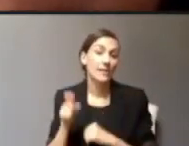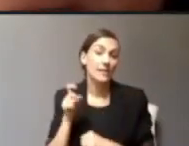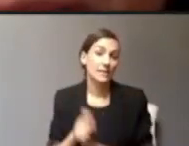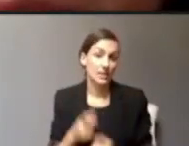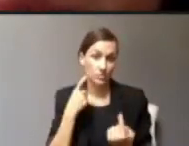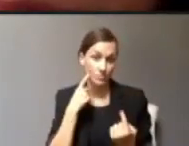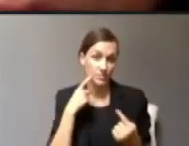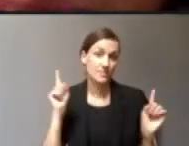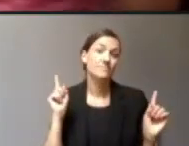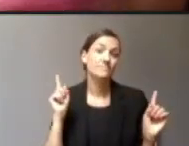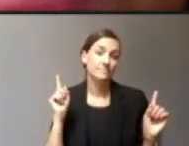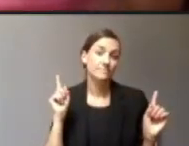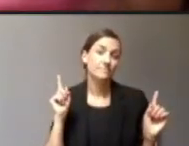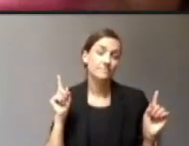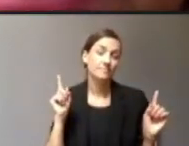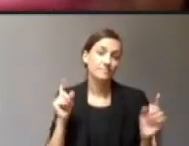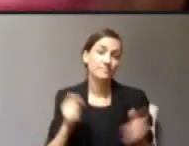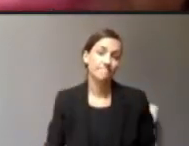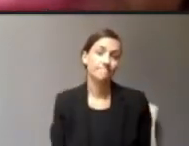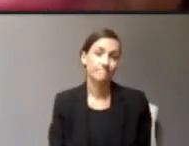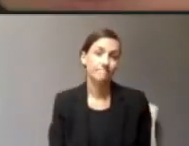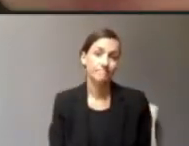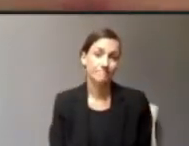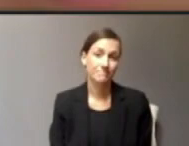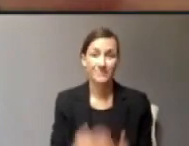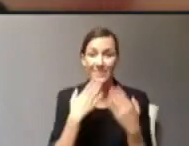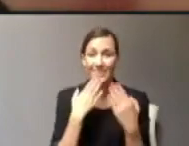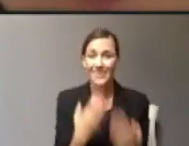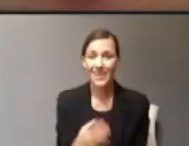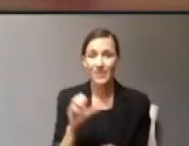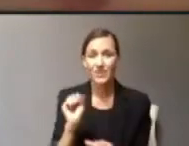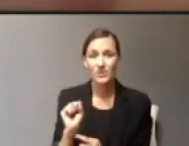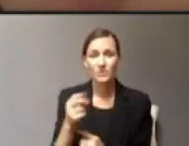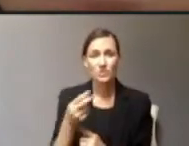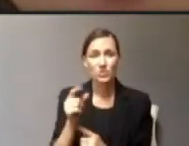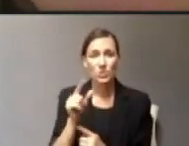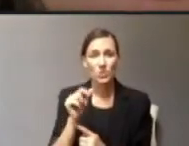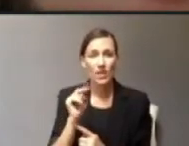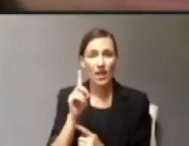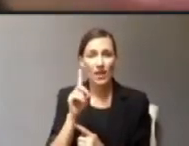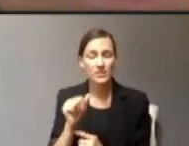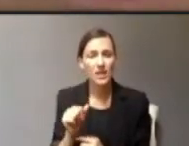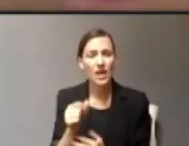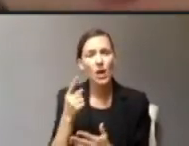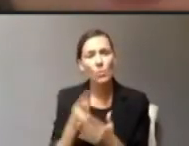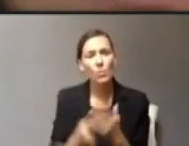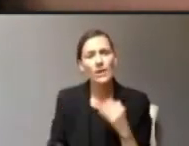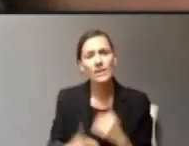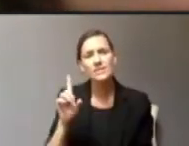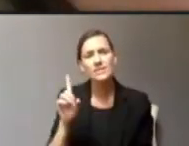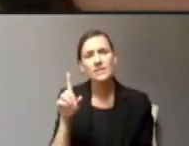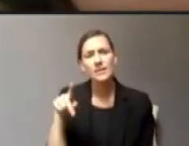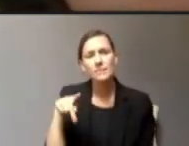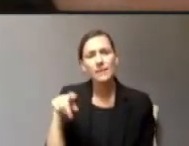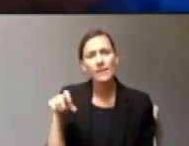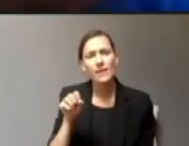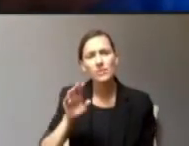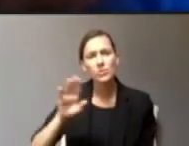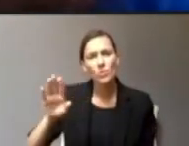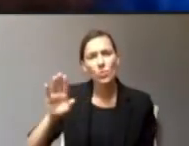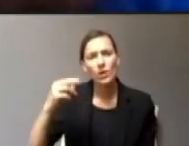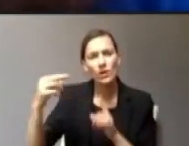succeed in school. Thank you. And then Shalonda, what is DPS's? Go ahead. Yeah,